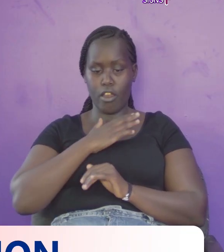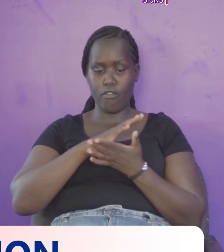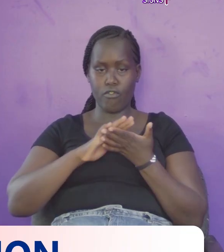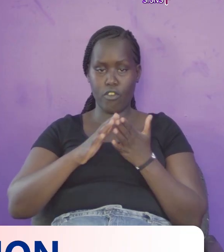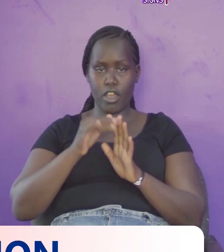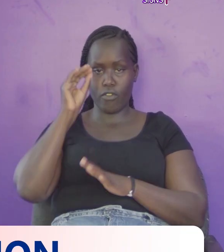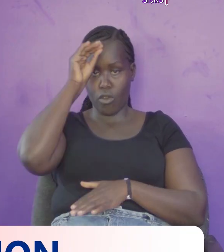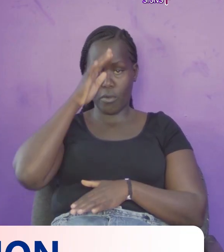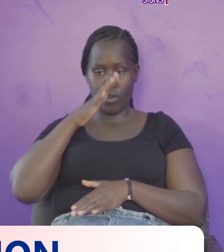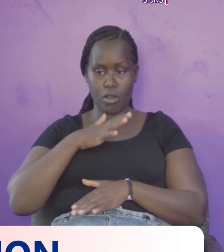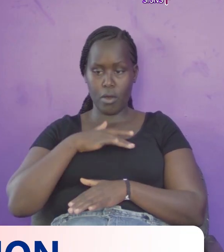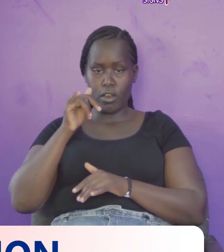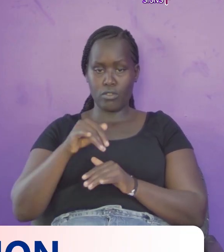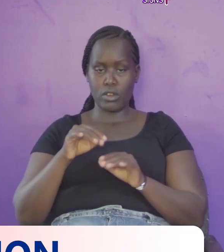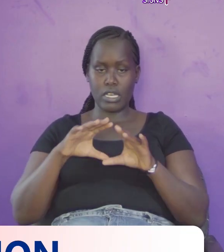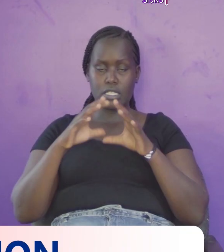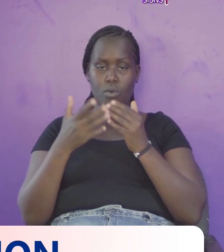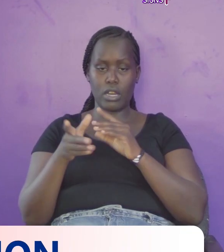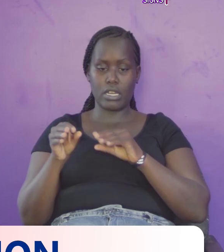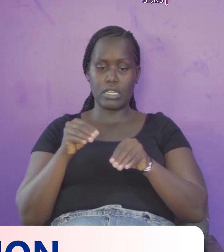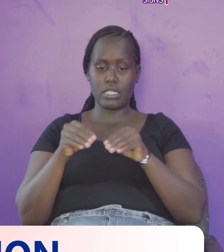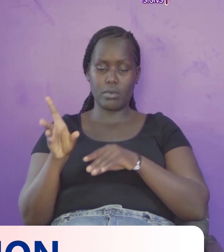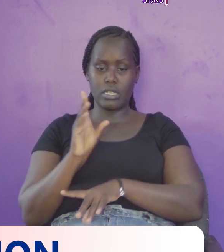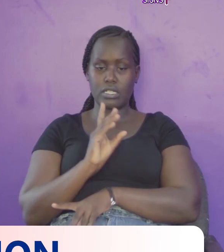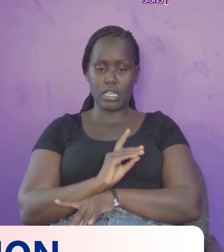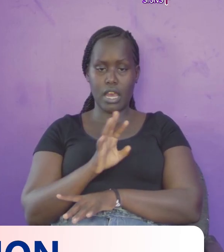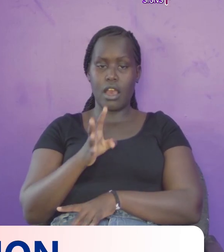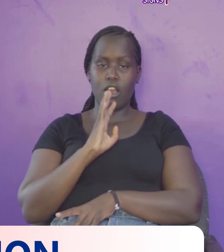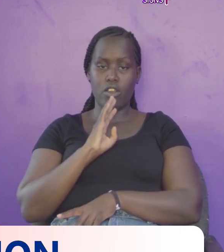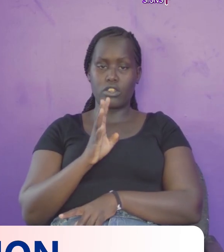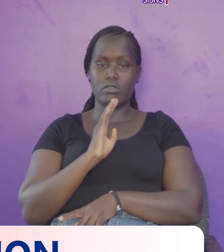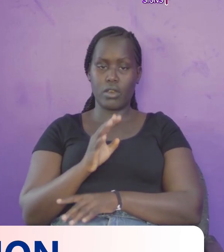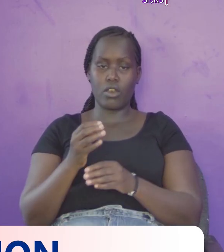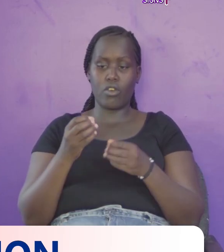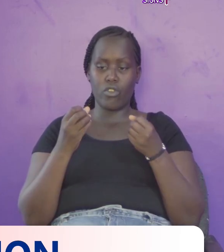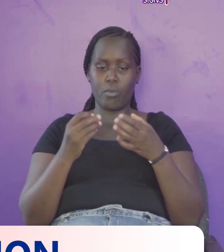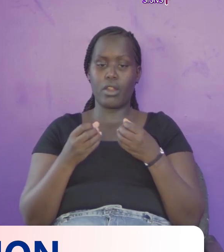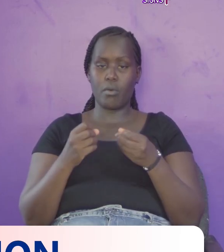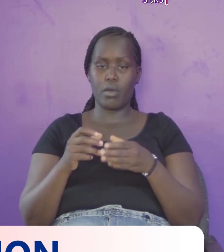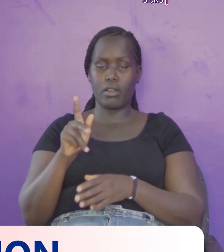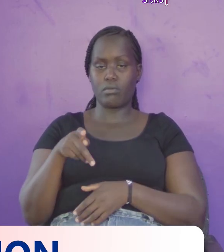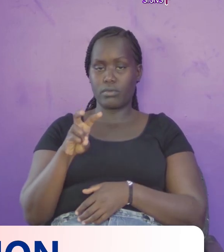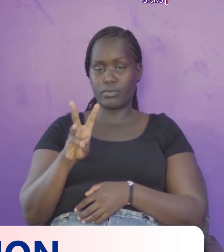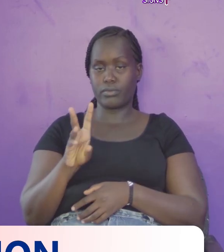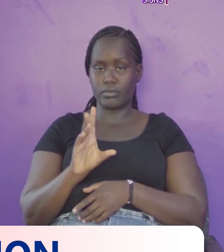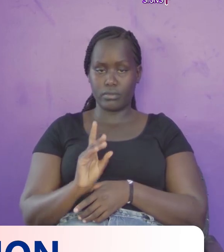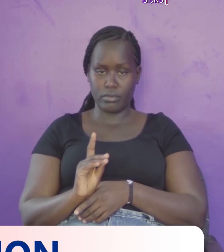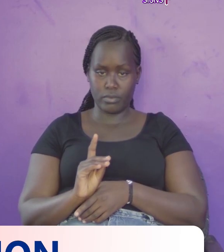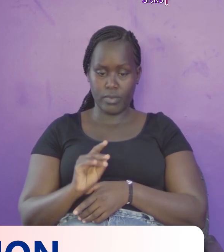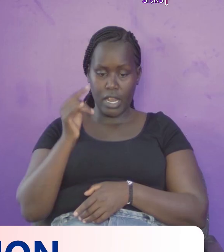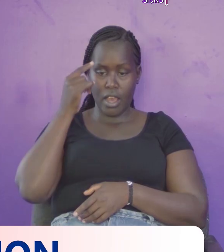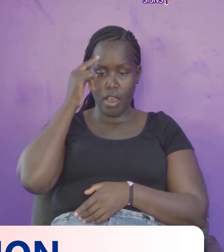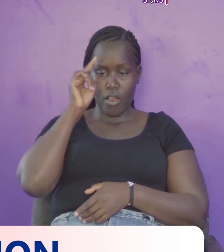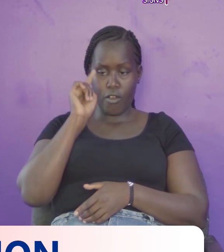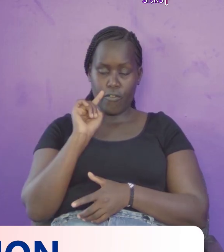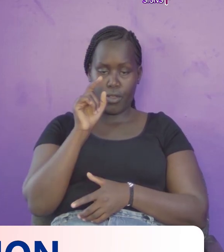day of December 3rd, World Disabilities Day. So I'm speaking on behalf of so many PWDs. Yes. For the sake